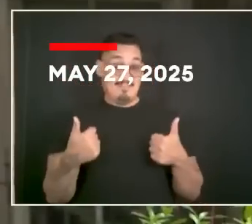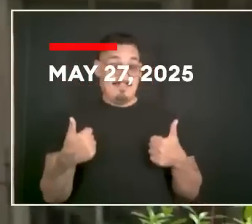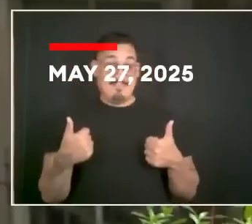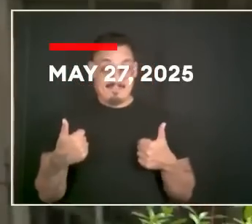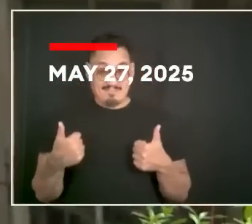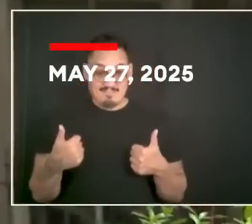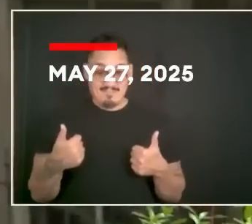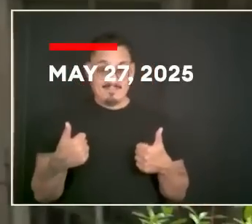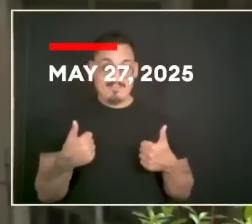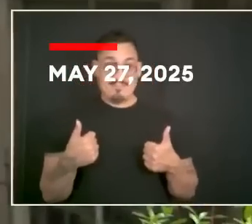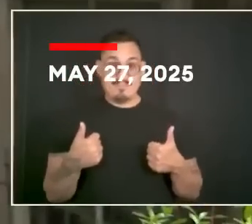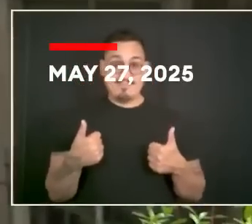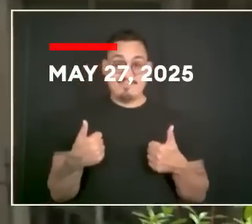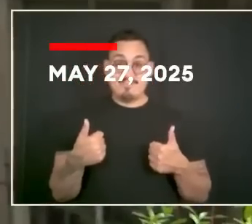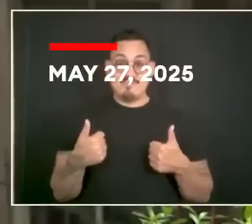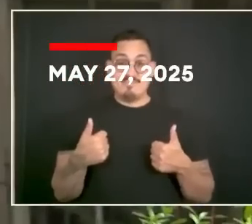Yes.